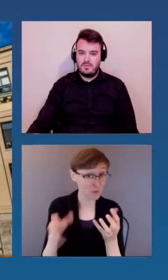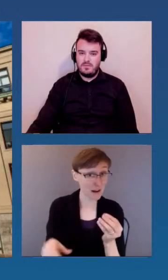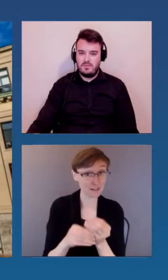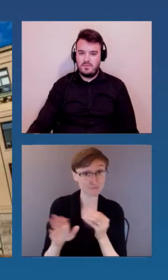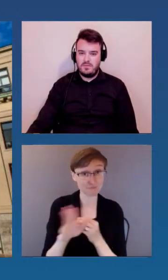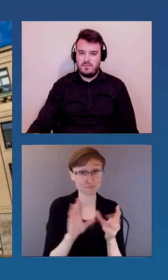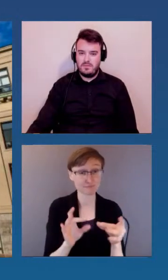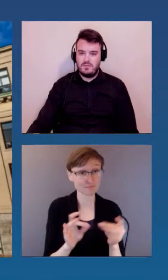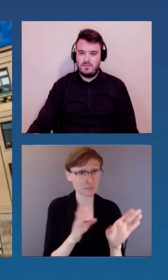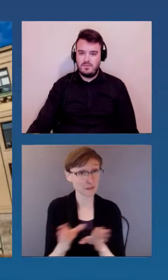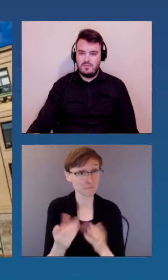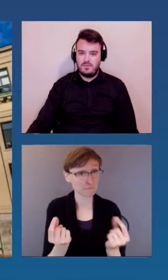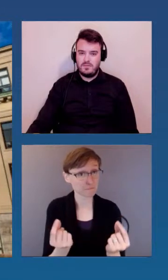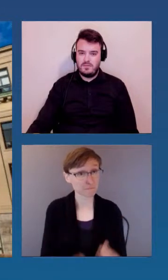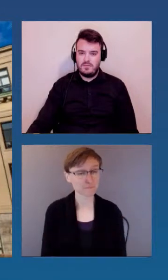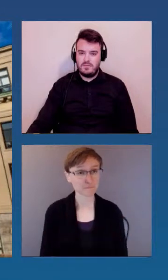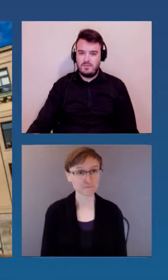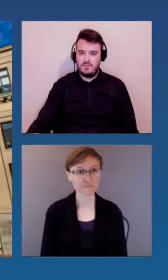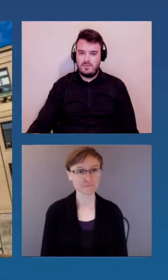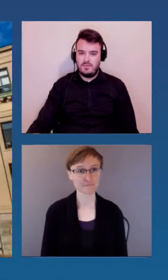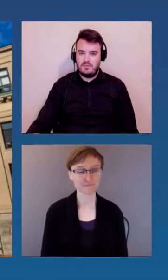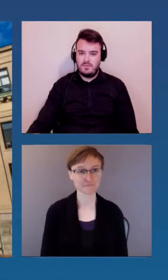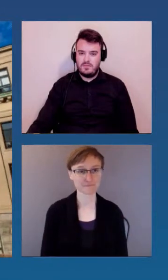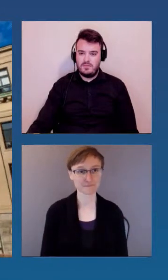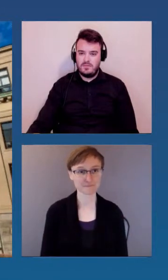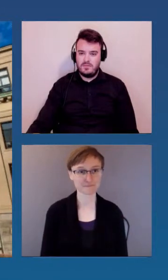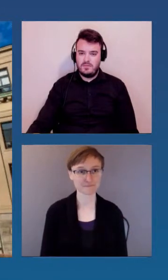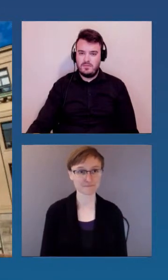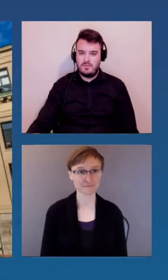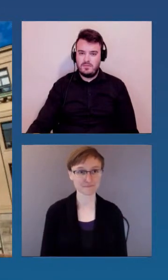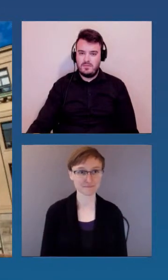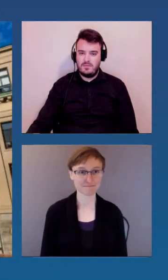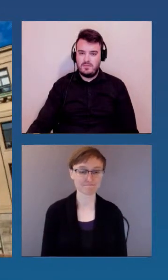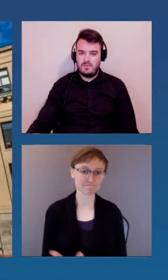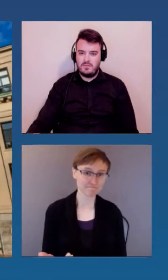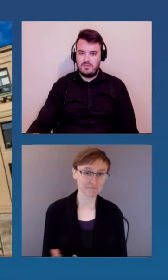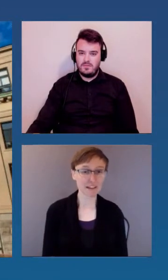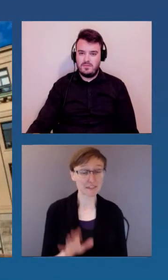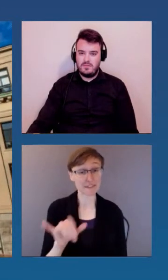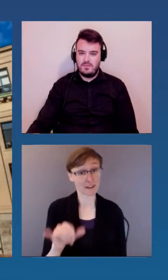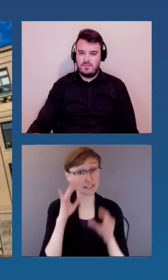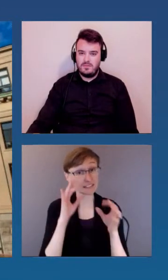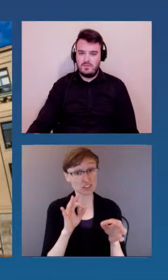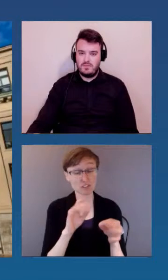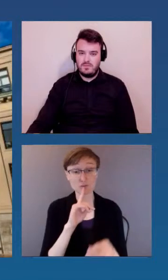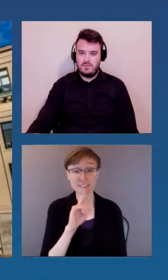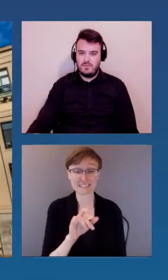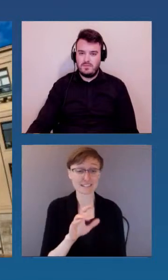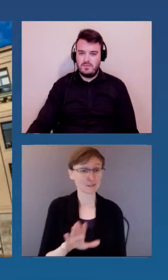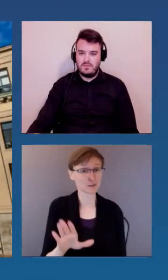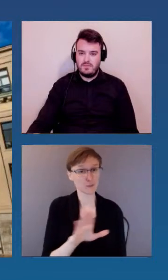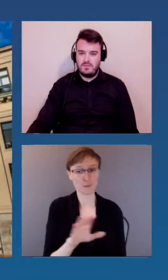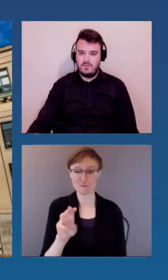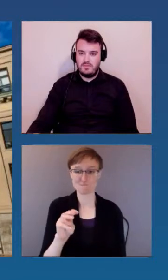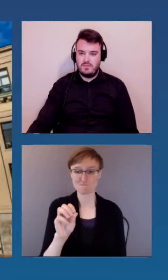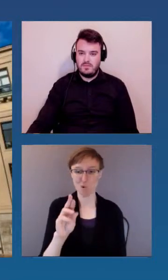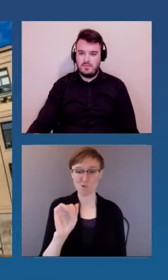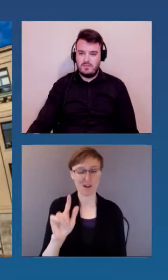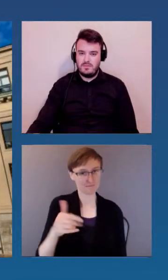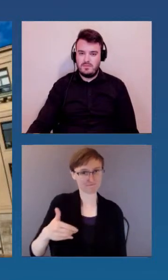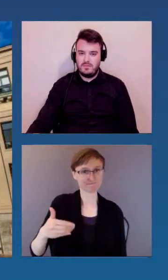And a follow-up question. Yeah, thanks so much. And I also wanted to ask specifically to Jacques Fremont, just I noticed you